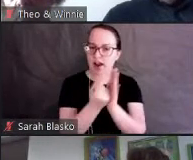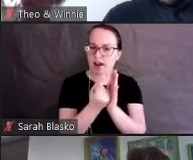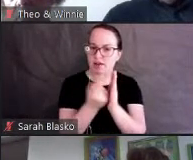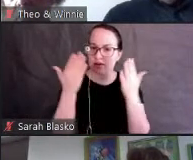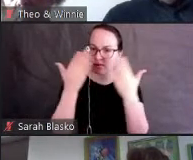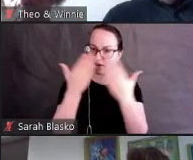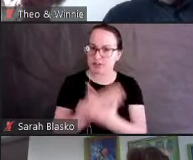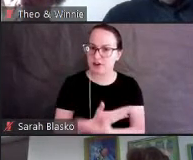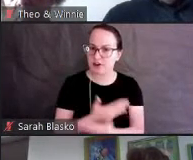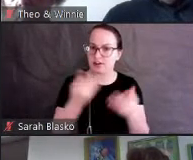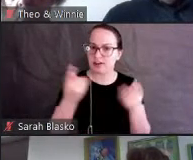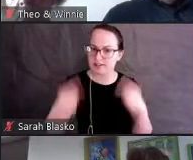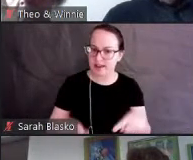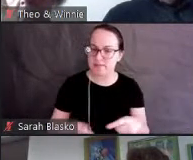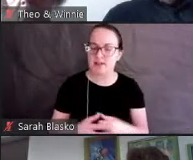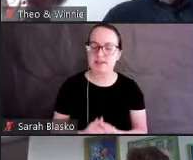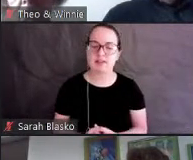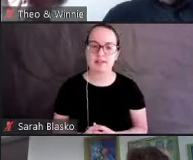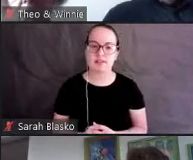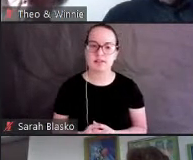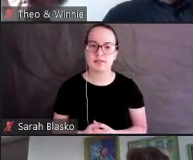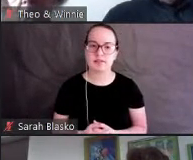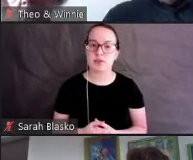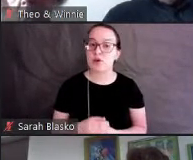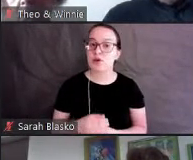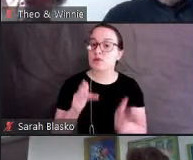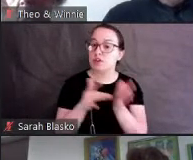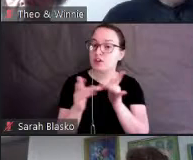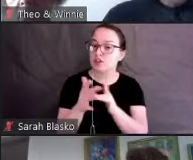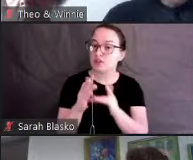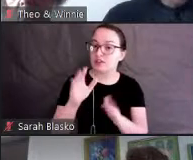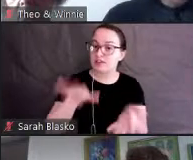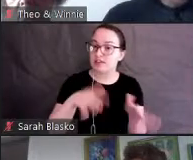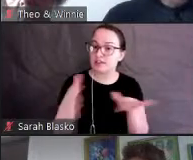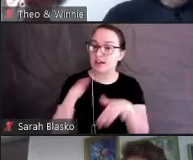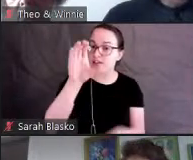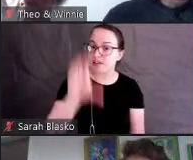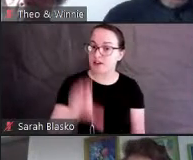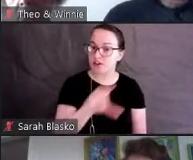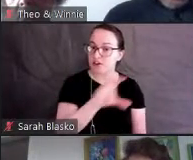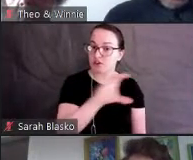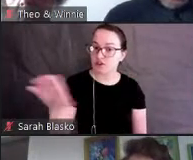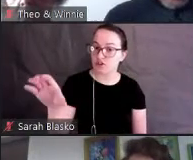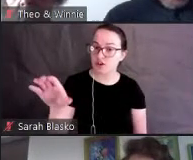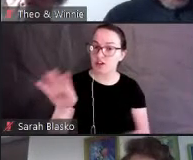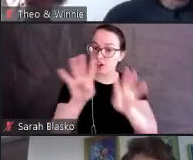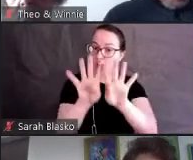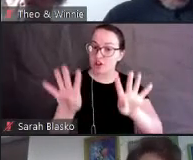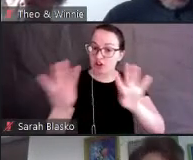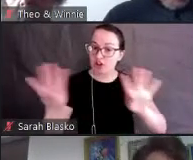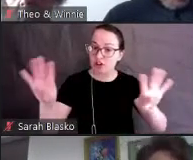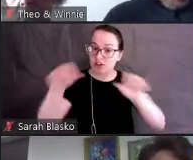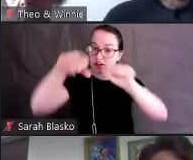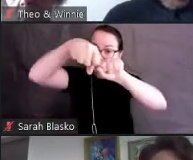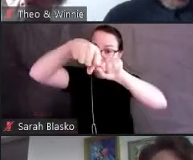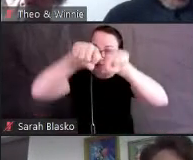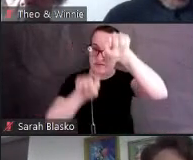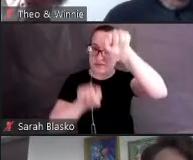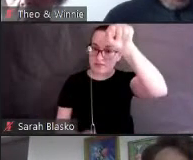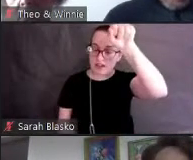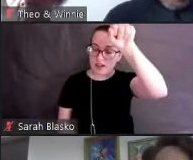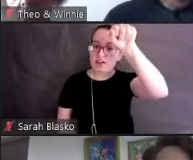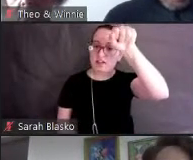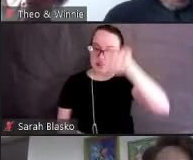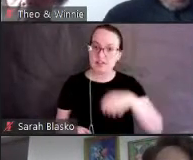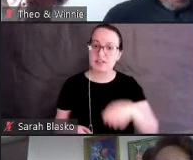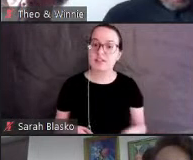in Jesus that when he dies on the cross, the curtain tearing from top to bottom, we